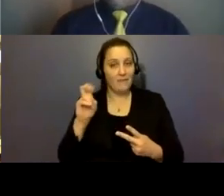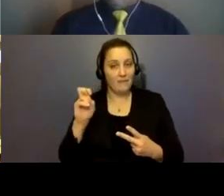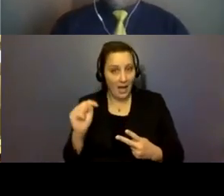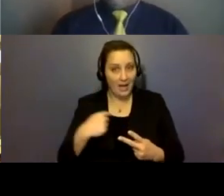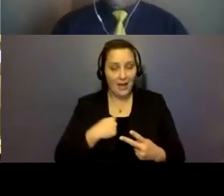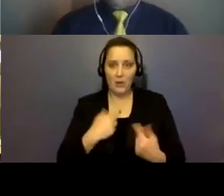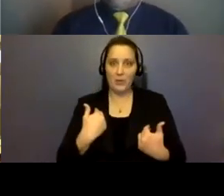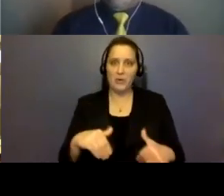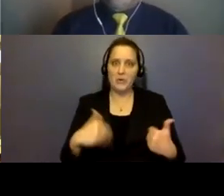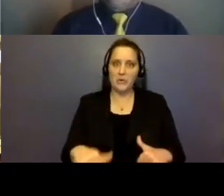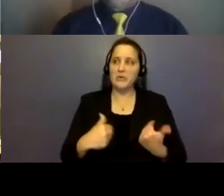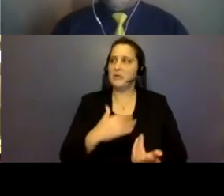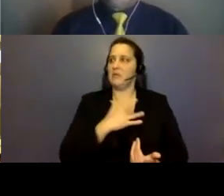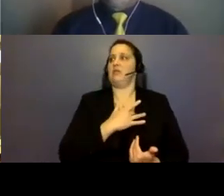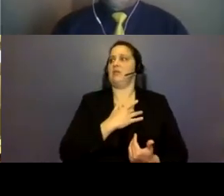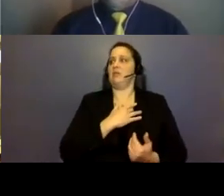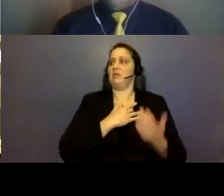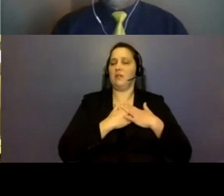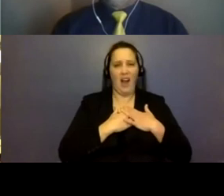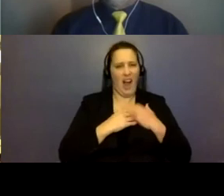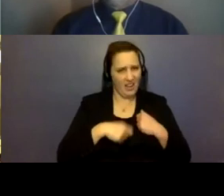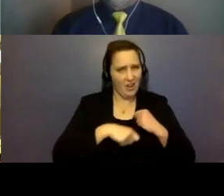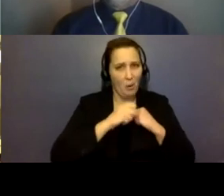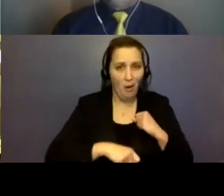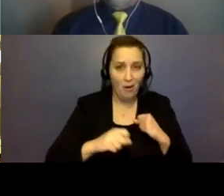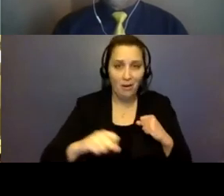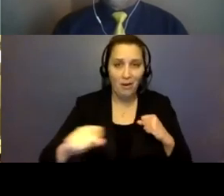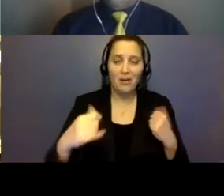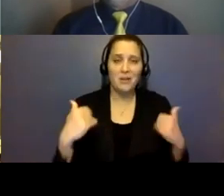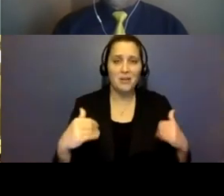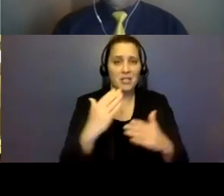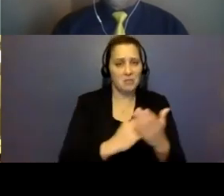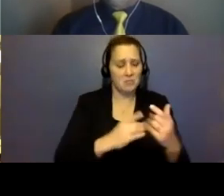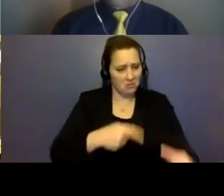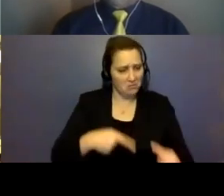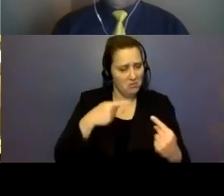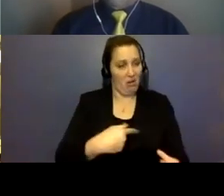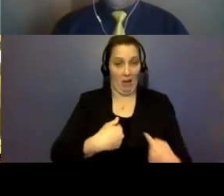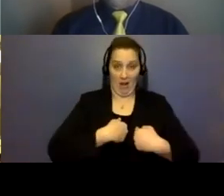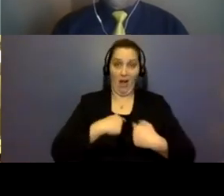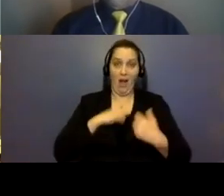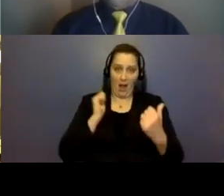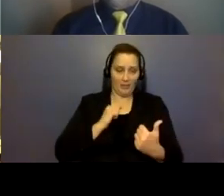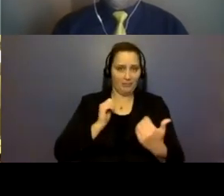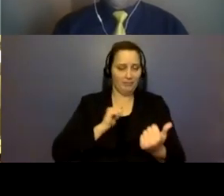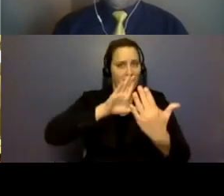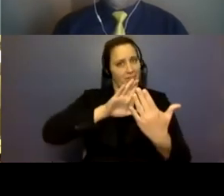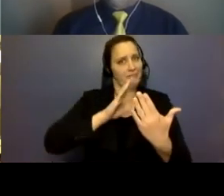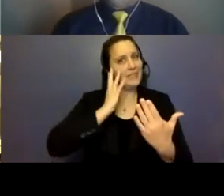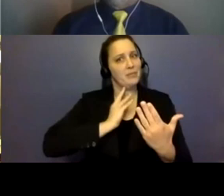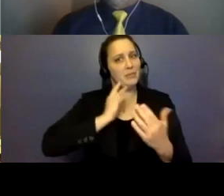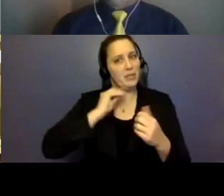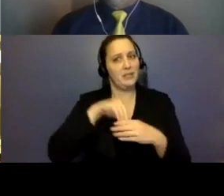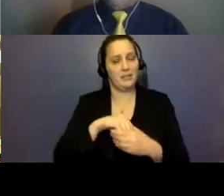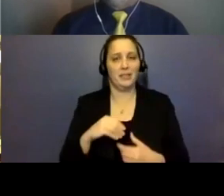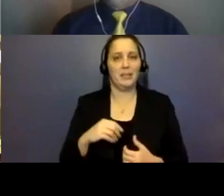so true. And I could go on and on and on about some of the struggles that I faced in the military, but I